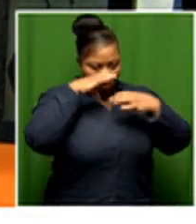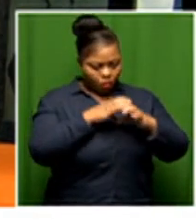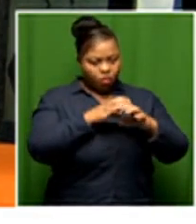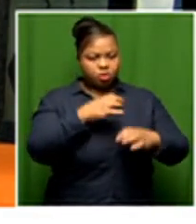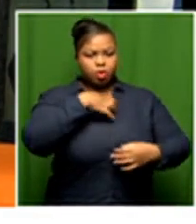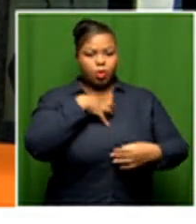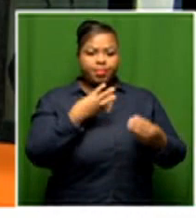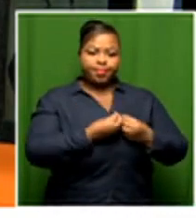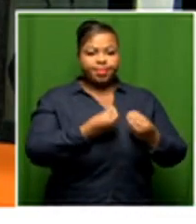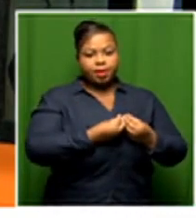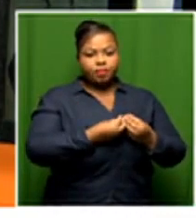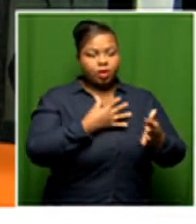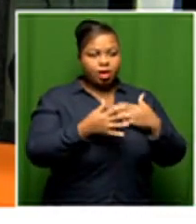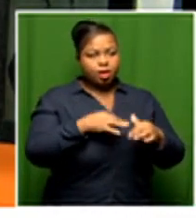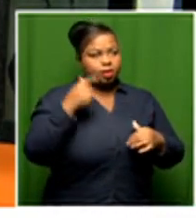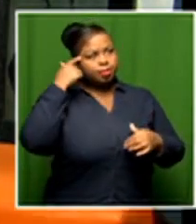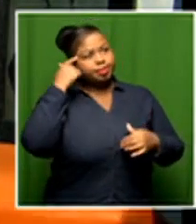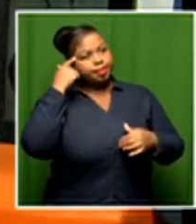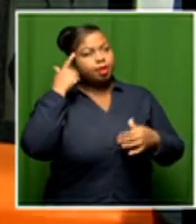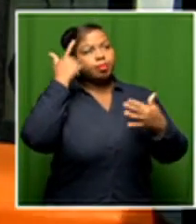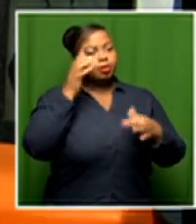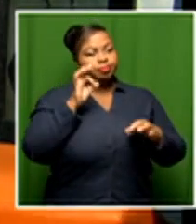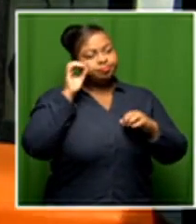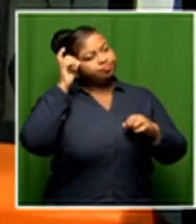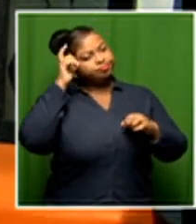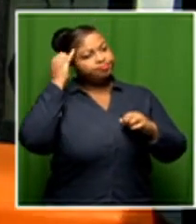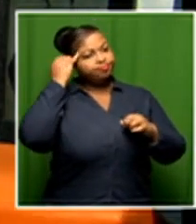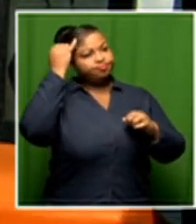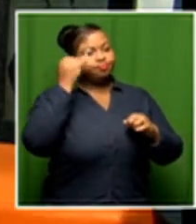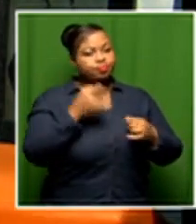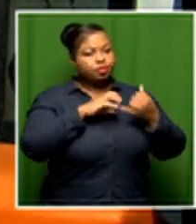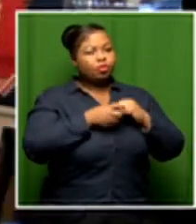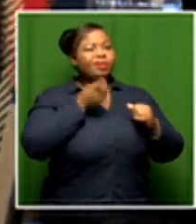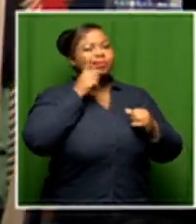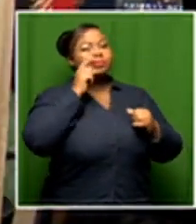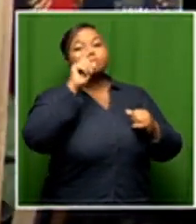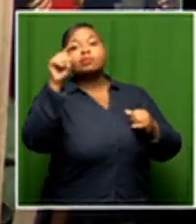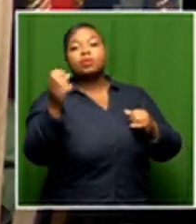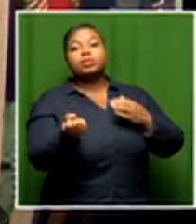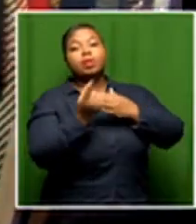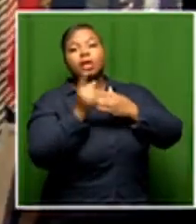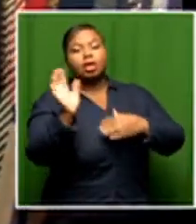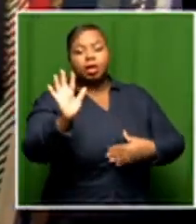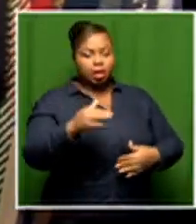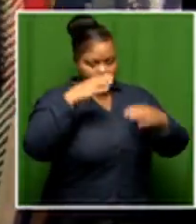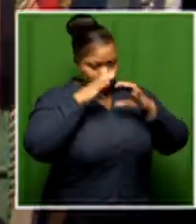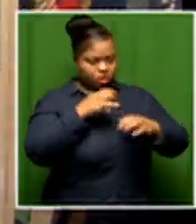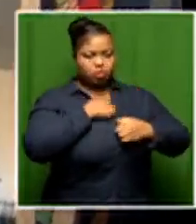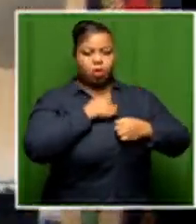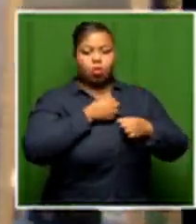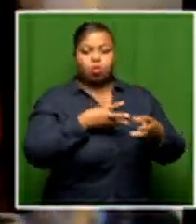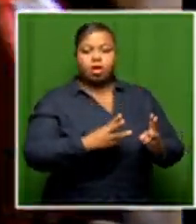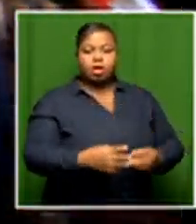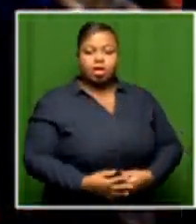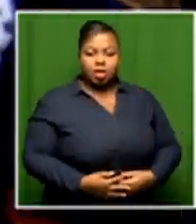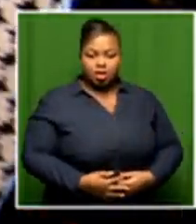or rather recreate whatever that I can put in my head, without trying to see what's happening out there. So the